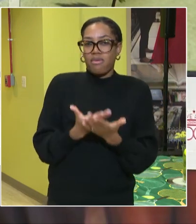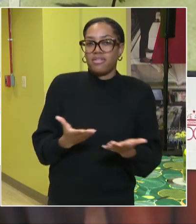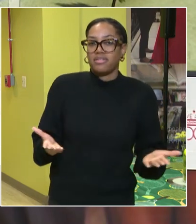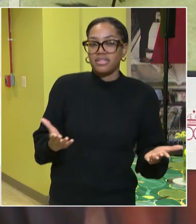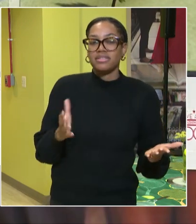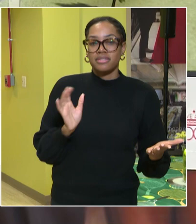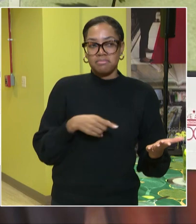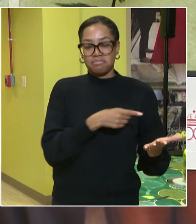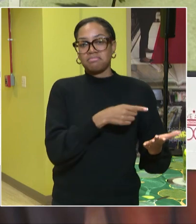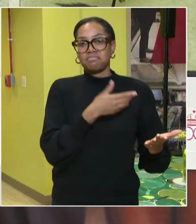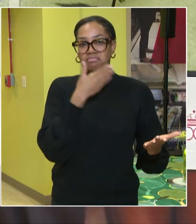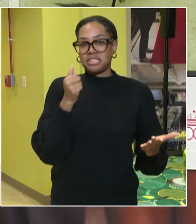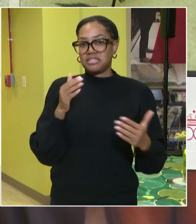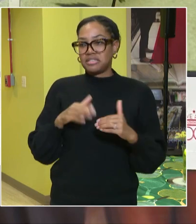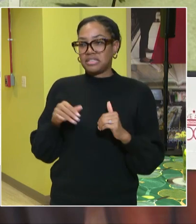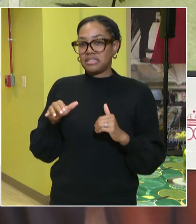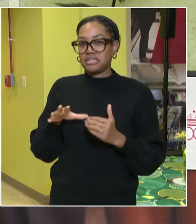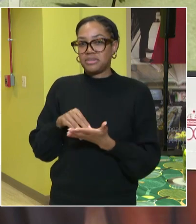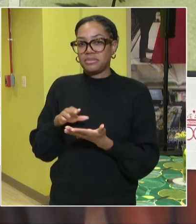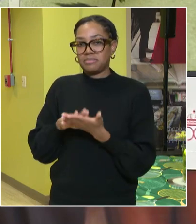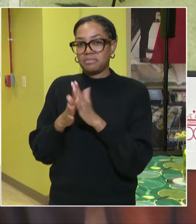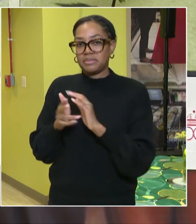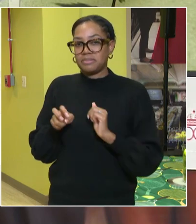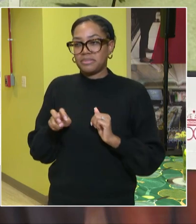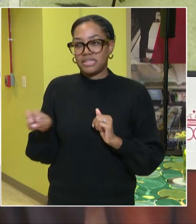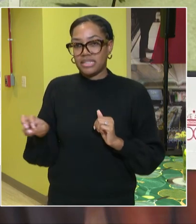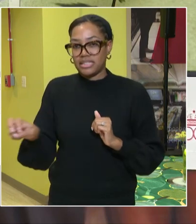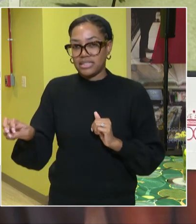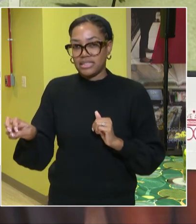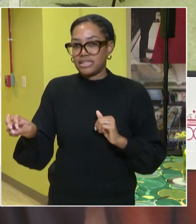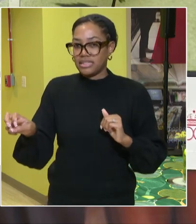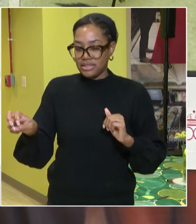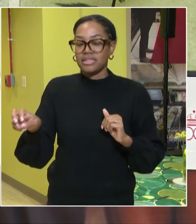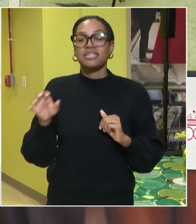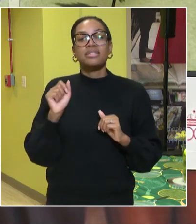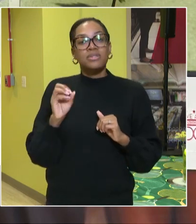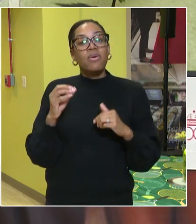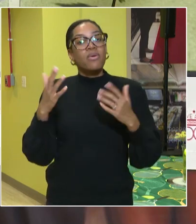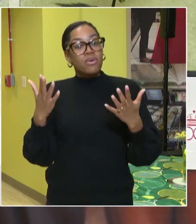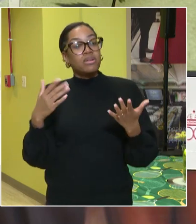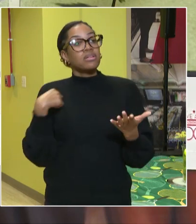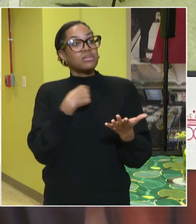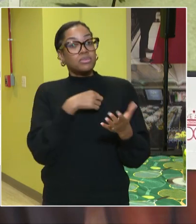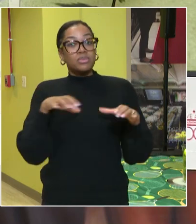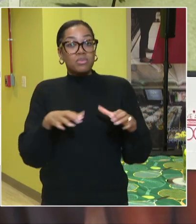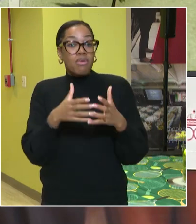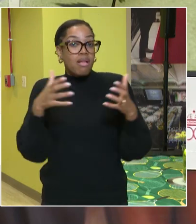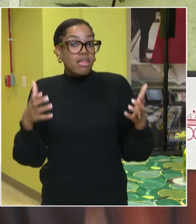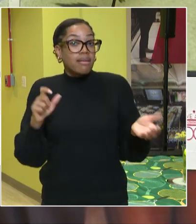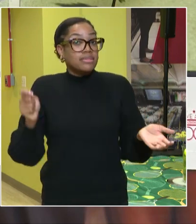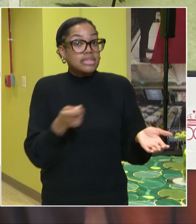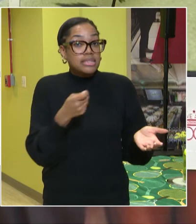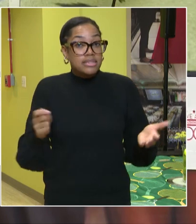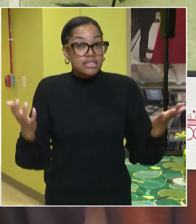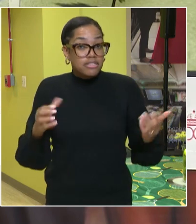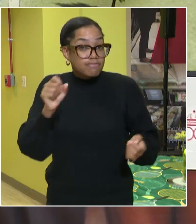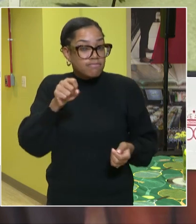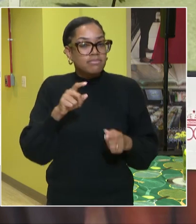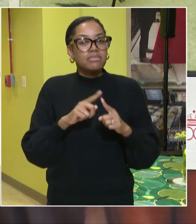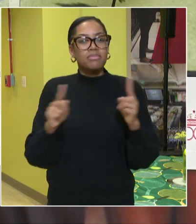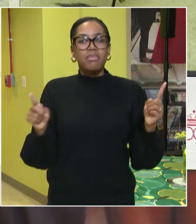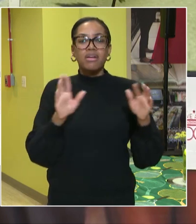what happens here at the Southeast Tennis and Learning Center. Certainly tennis, but children are surrounded